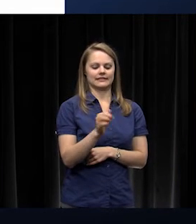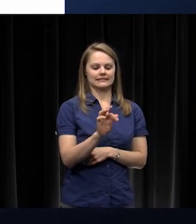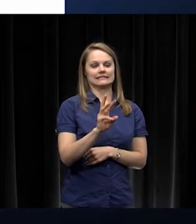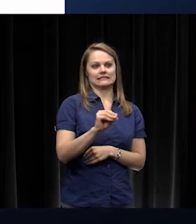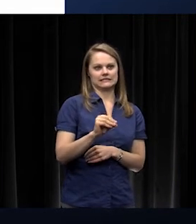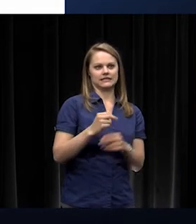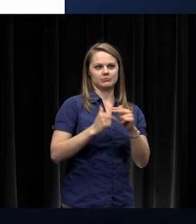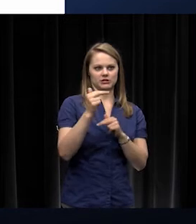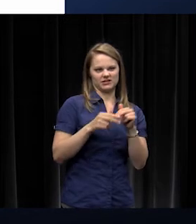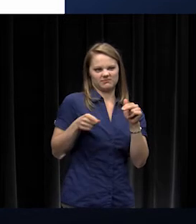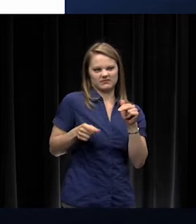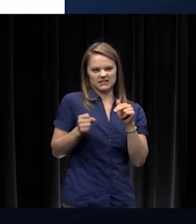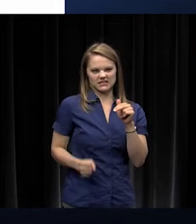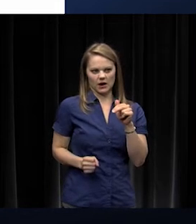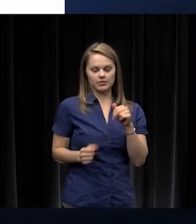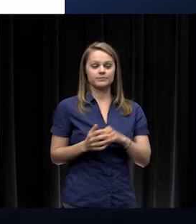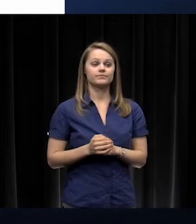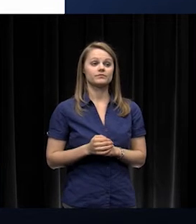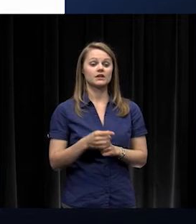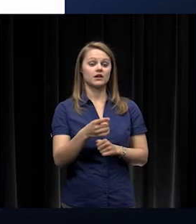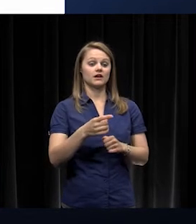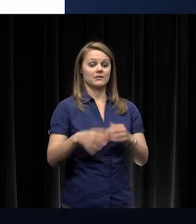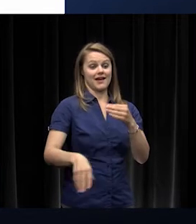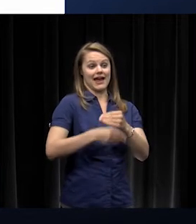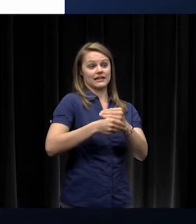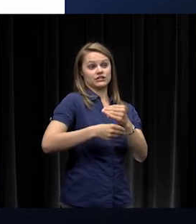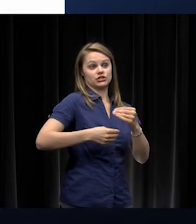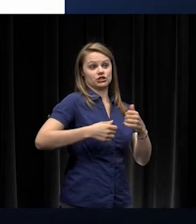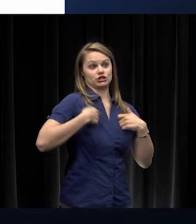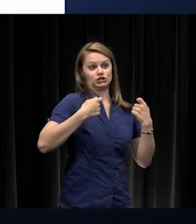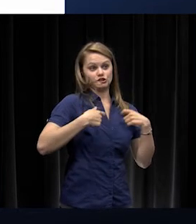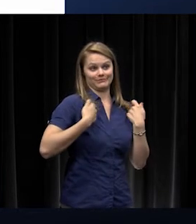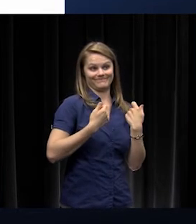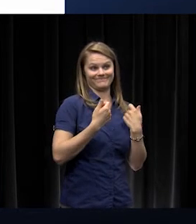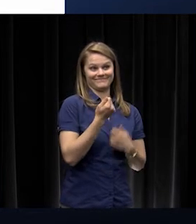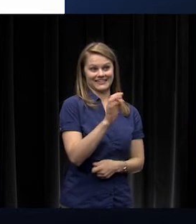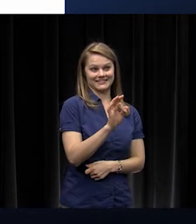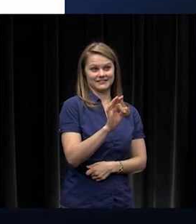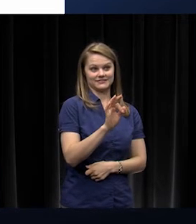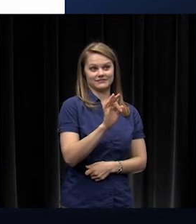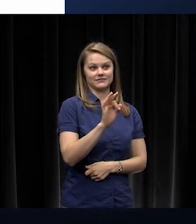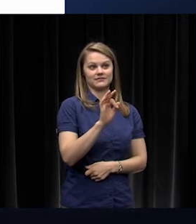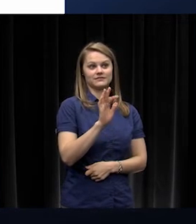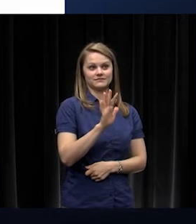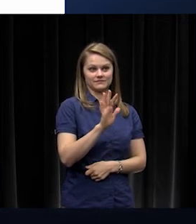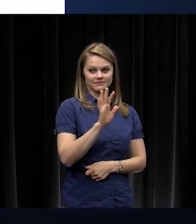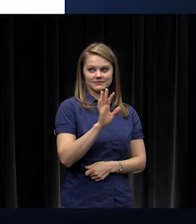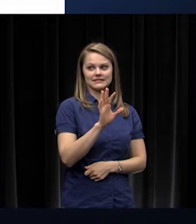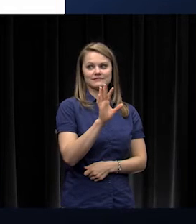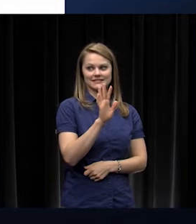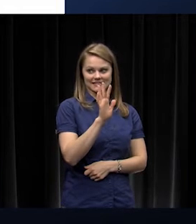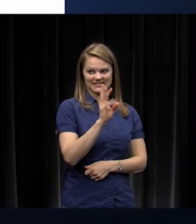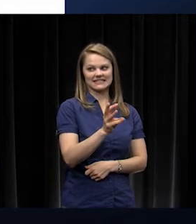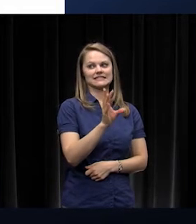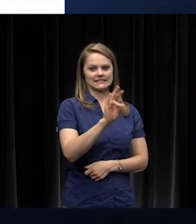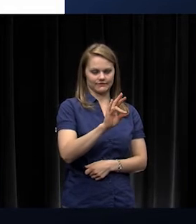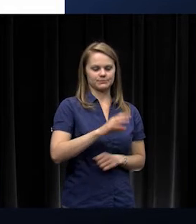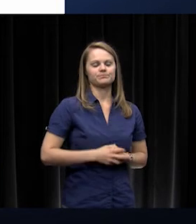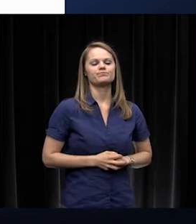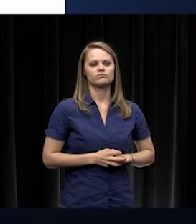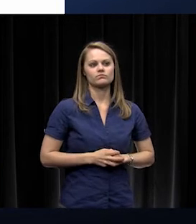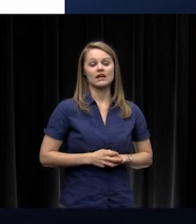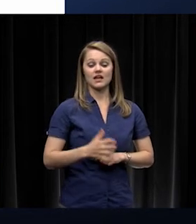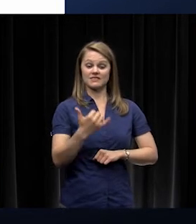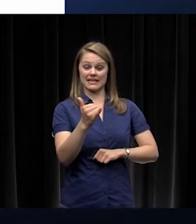south, and then the gym addition in 1967. And then our new addition, which is highlighted in yellow, will be our